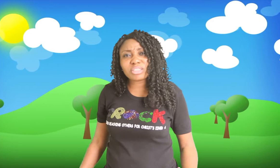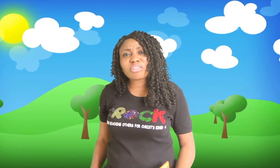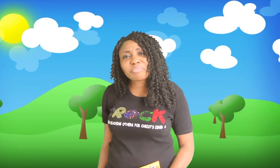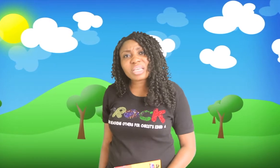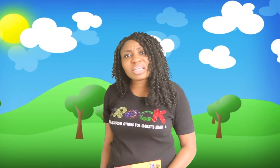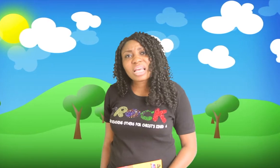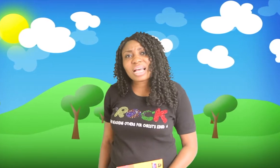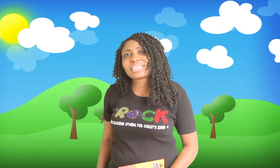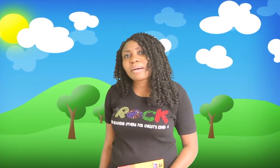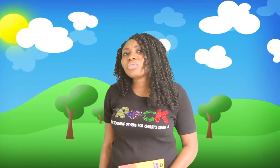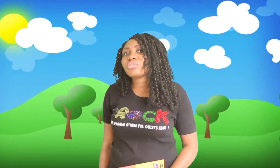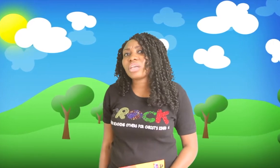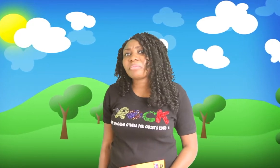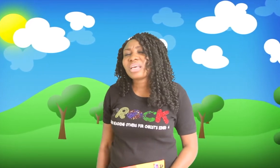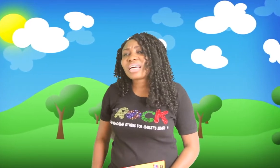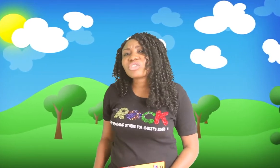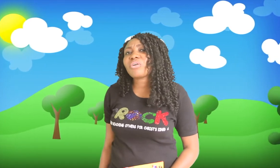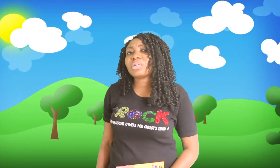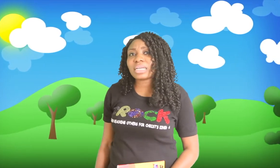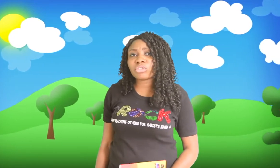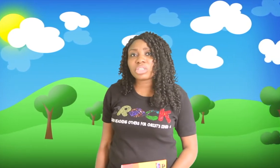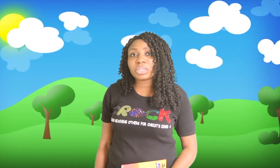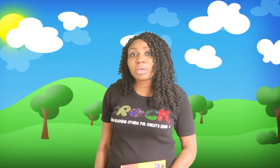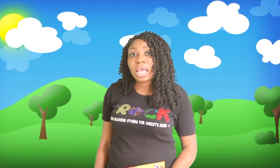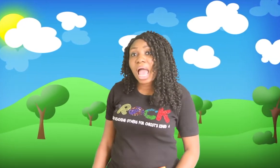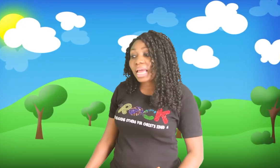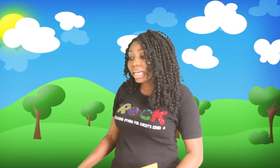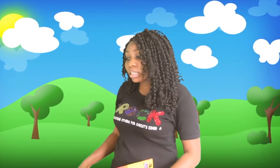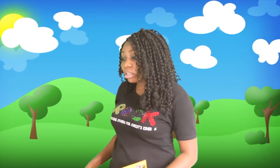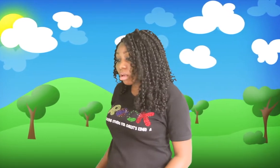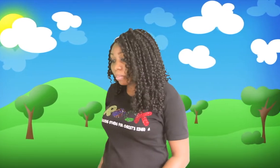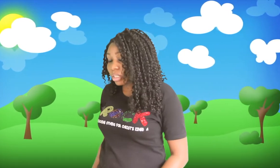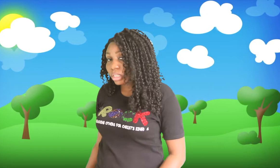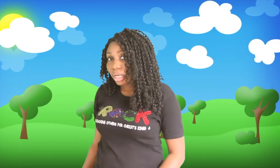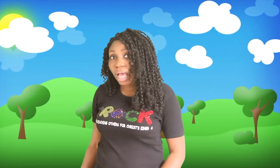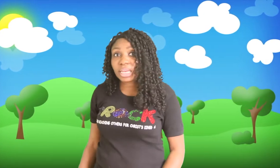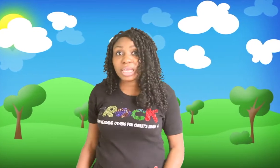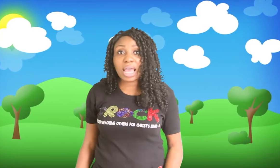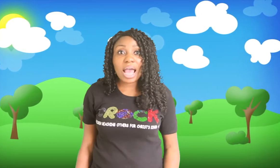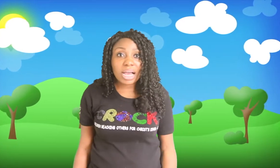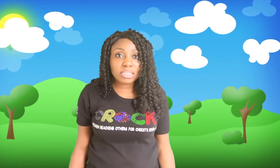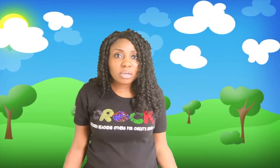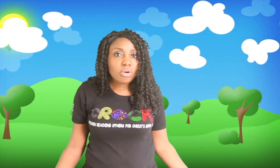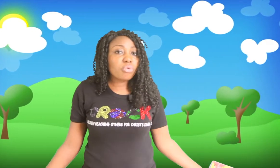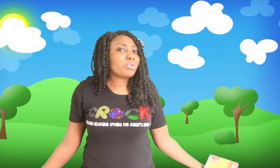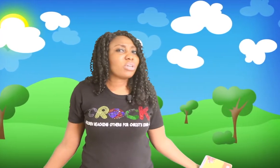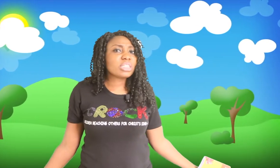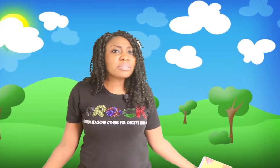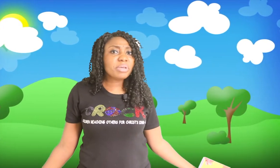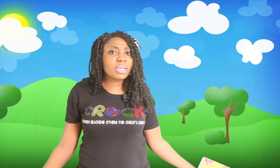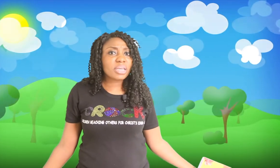knew that something has happened to him, that someone has touched him. And he stopped and he asked,